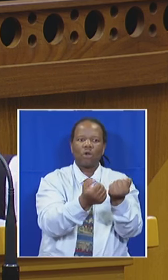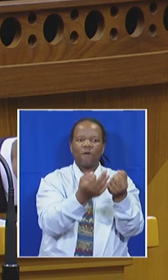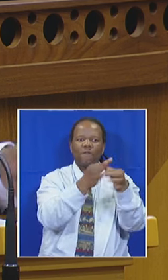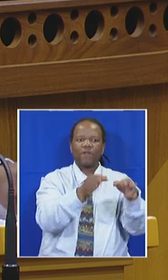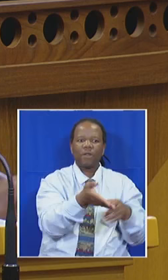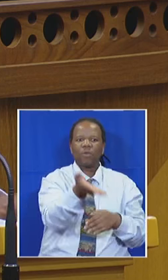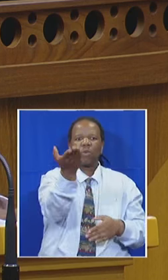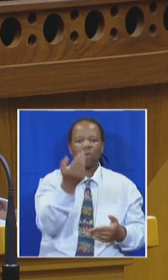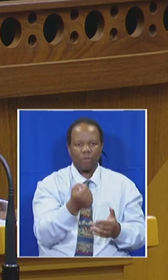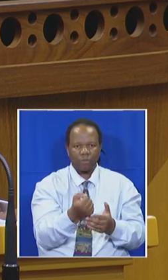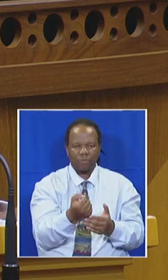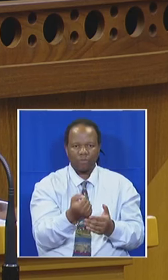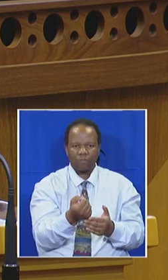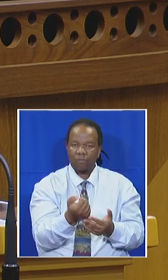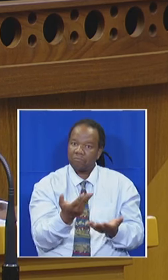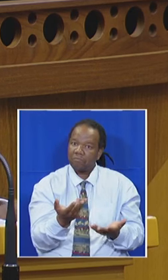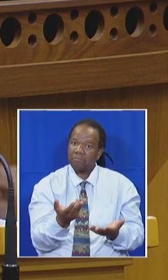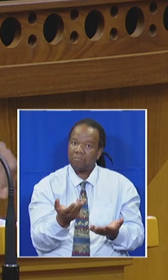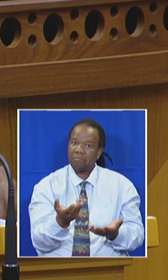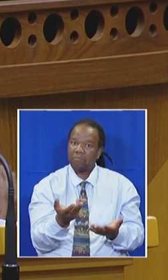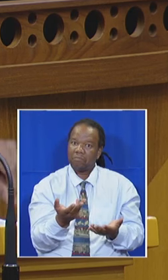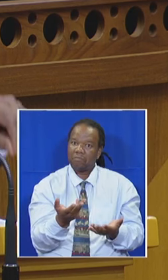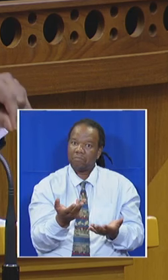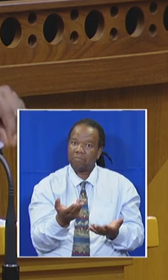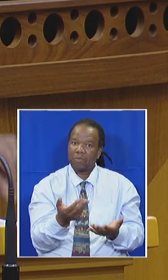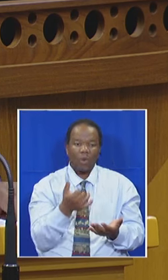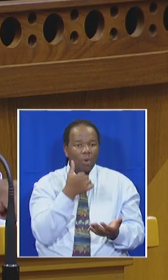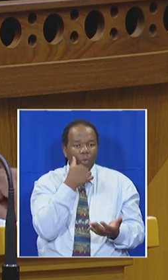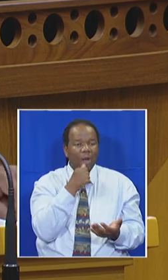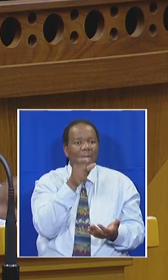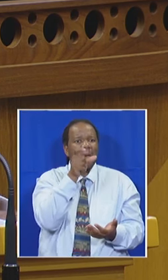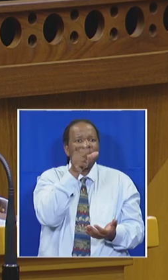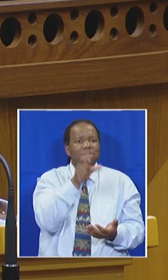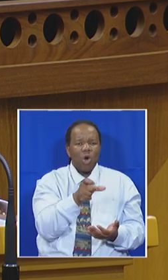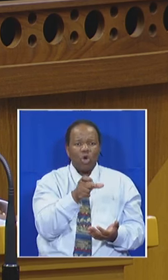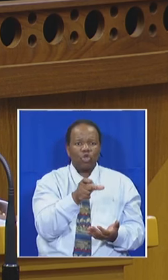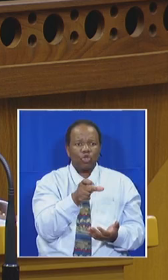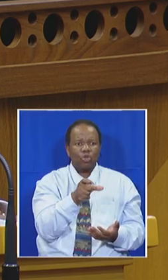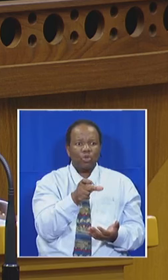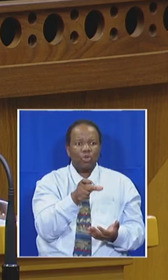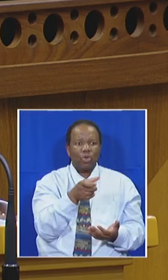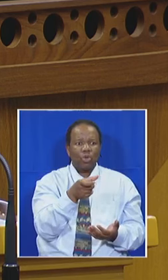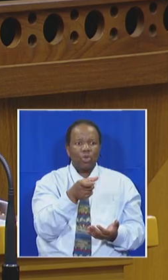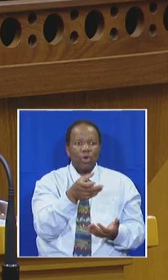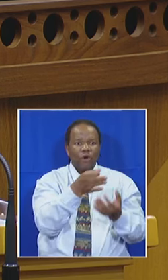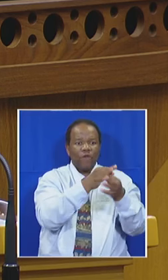And once they are released, they actually interfere with witnesses.